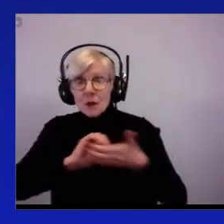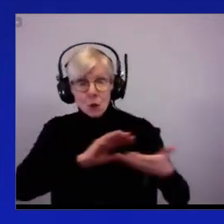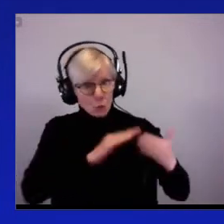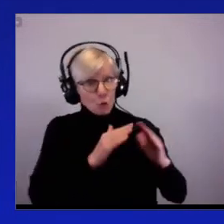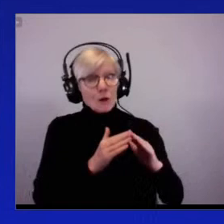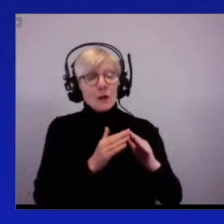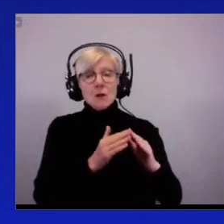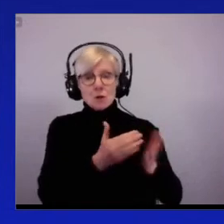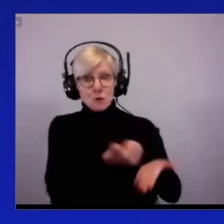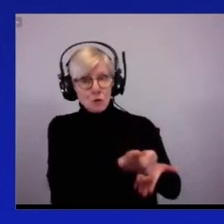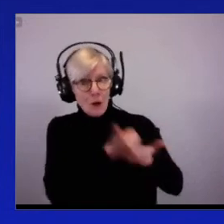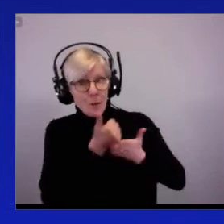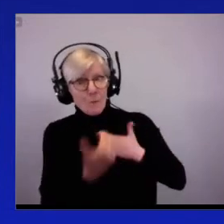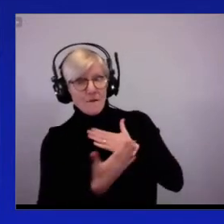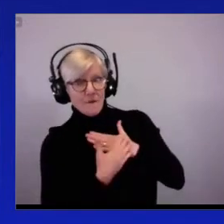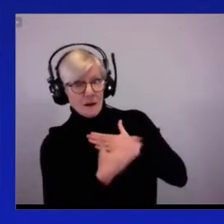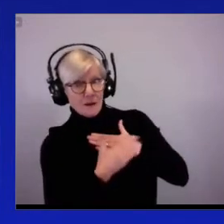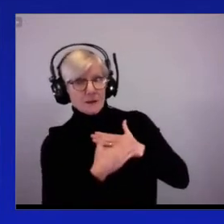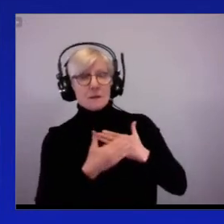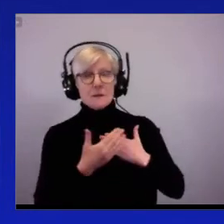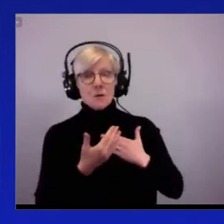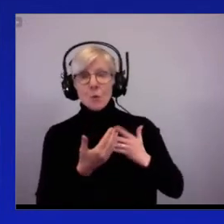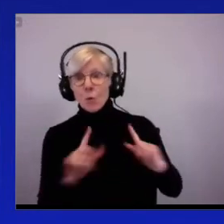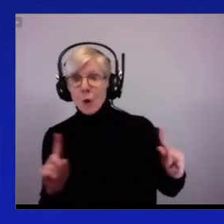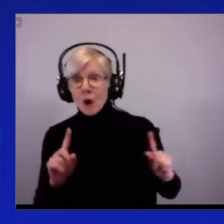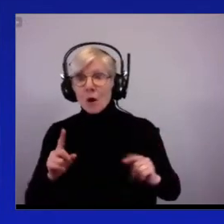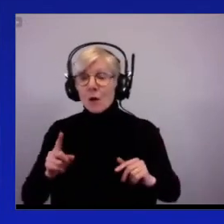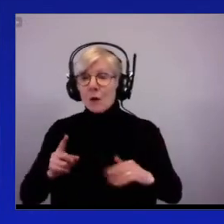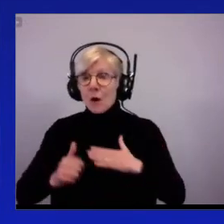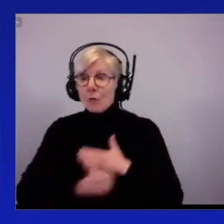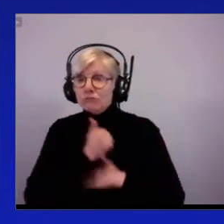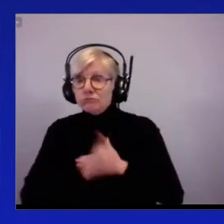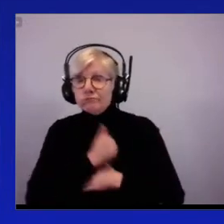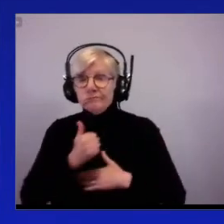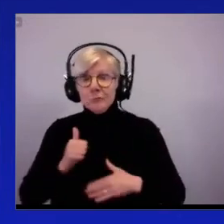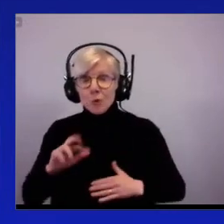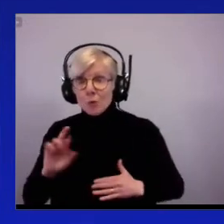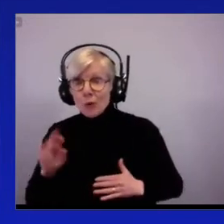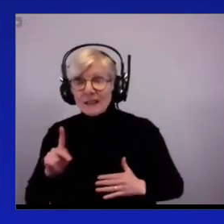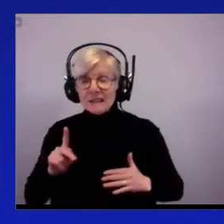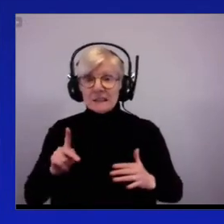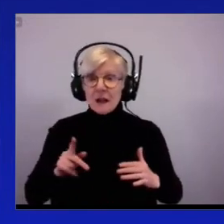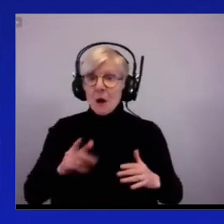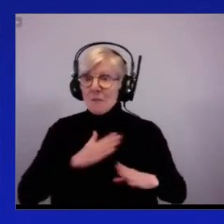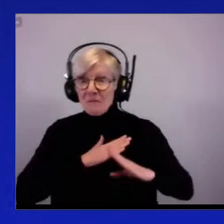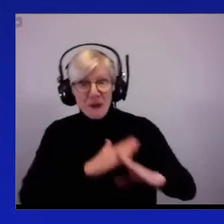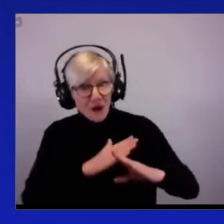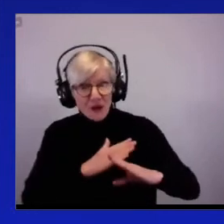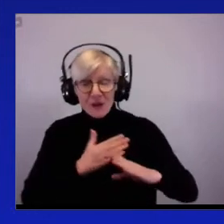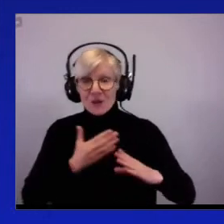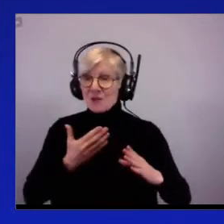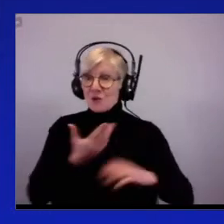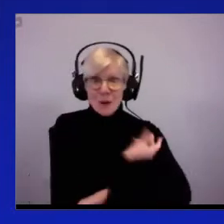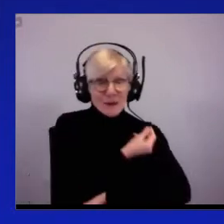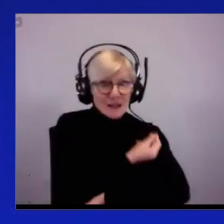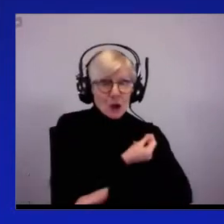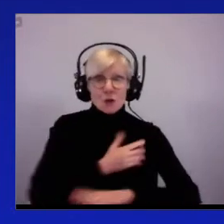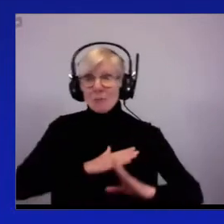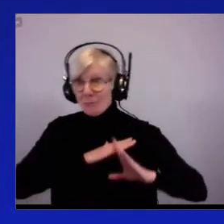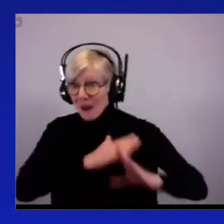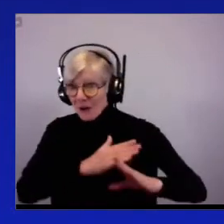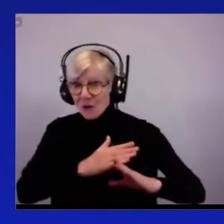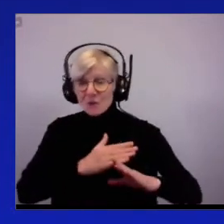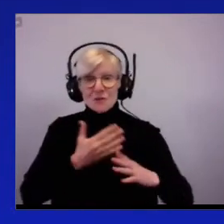communities at higher risk, and we're having the conversations about what barriers they see to immunization, how we can break down